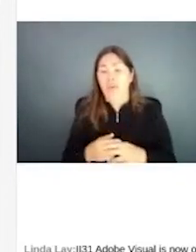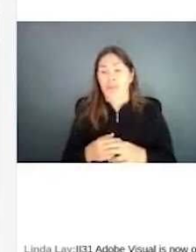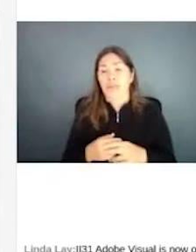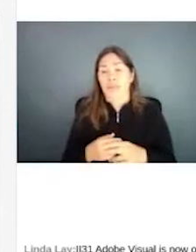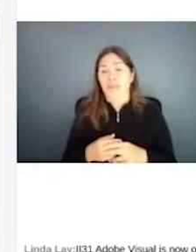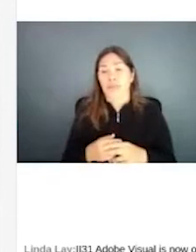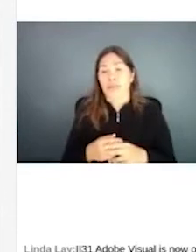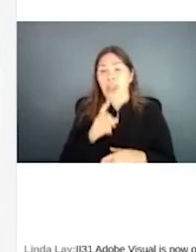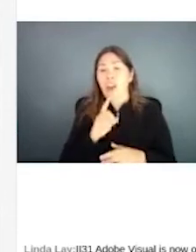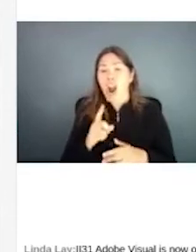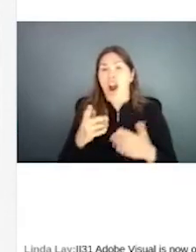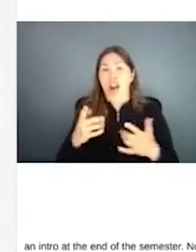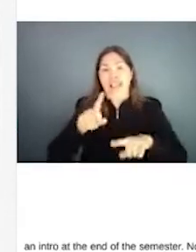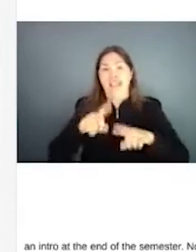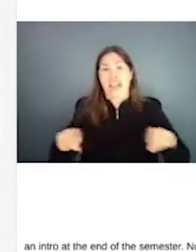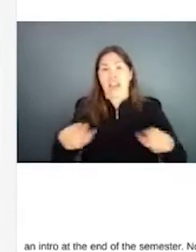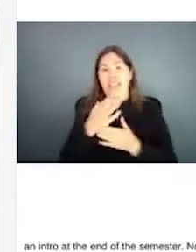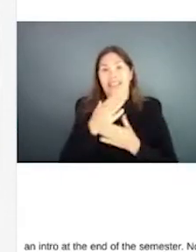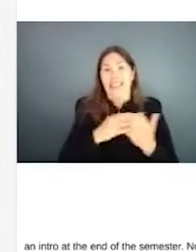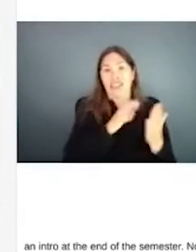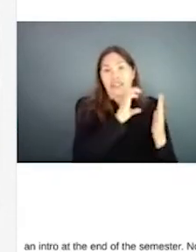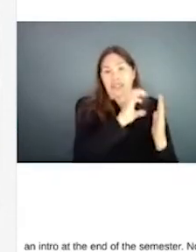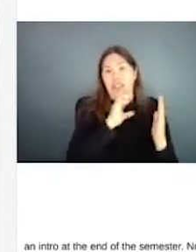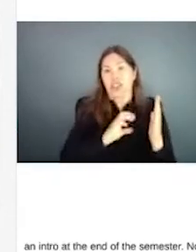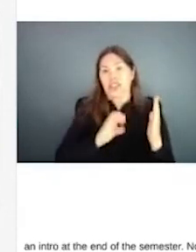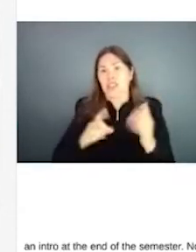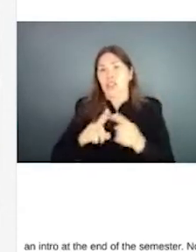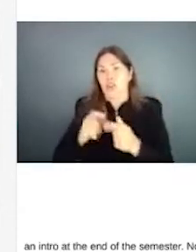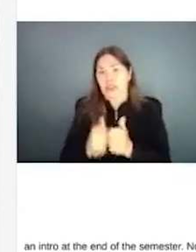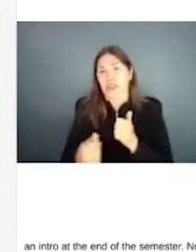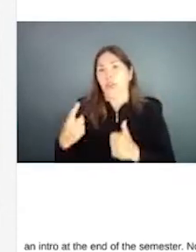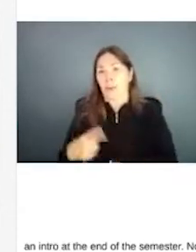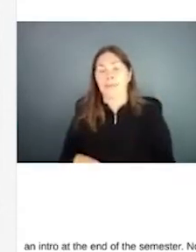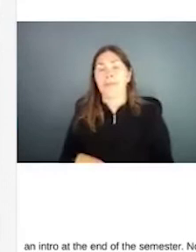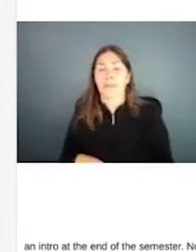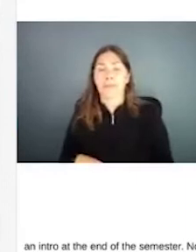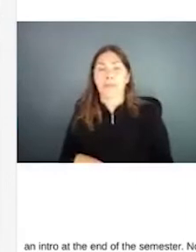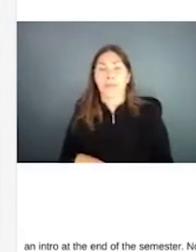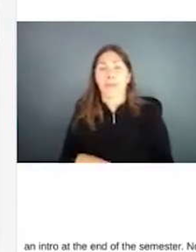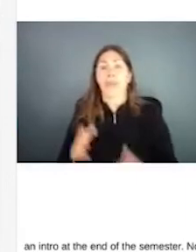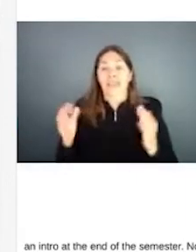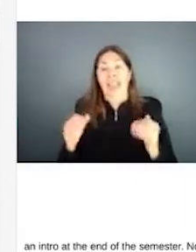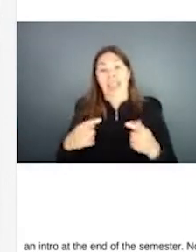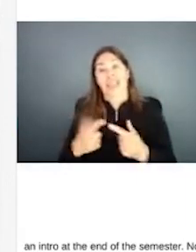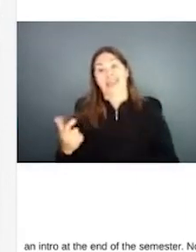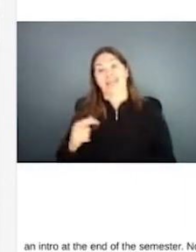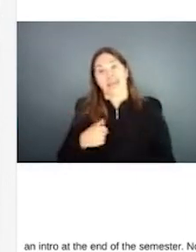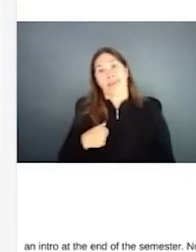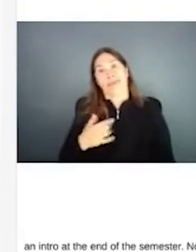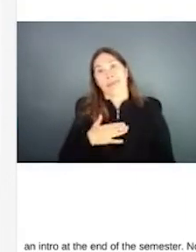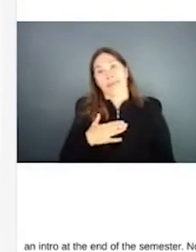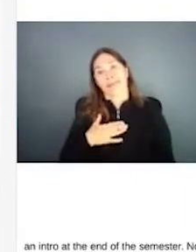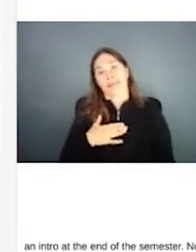are various sections to each one. And then there's me. And, so